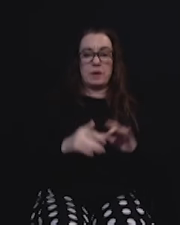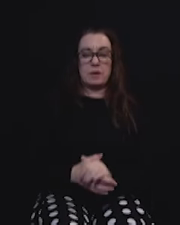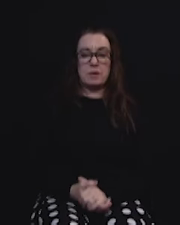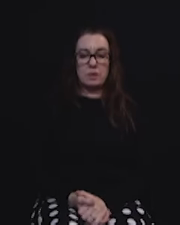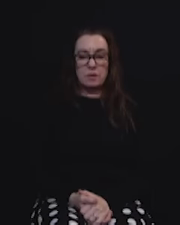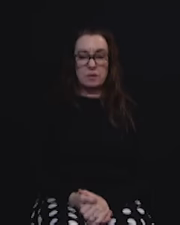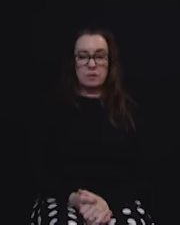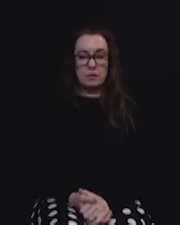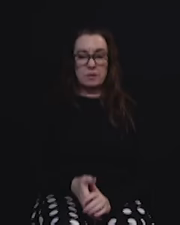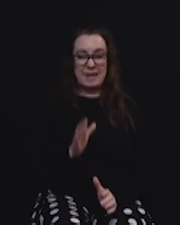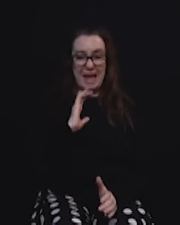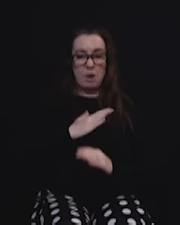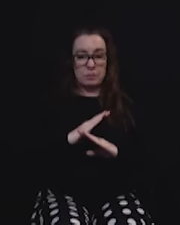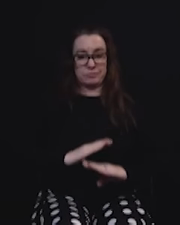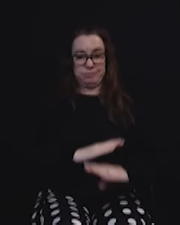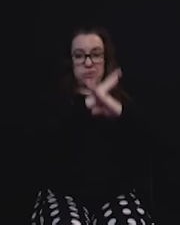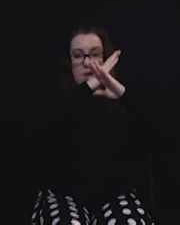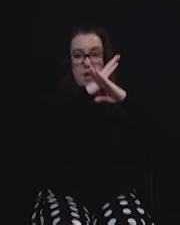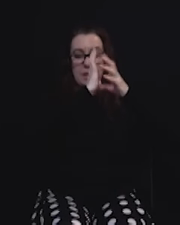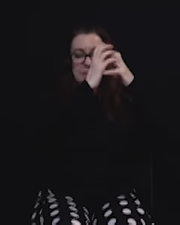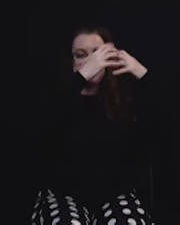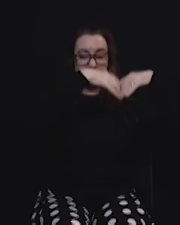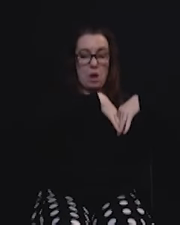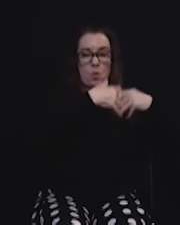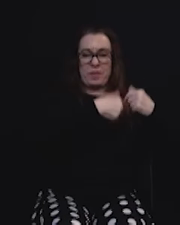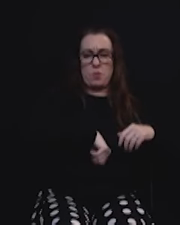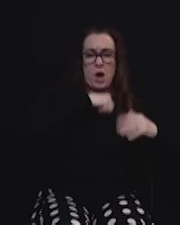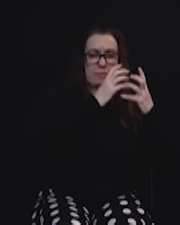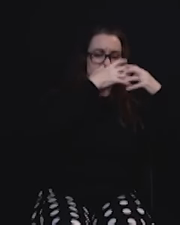Tear down our walls that we build with pride.